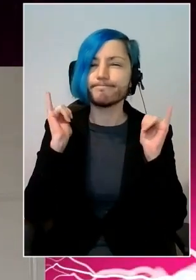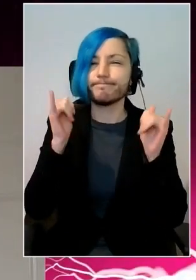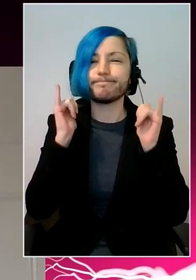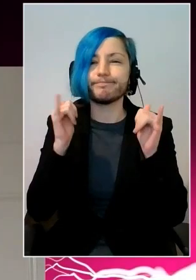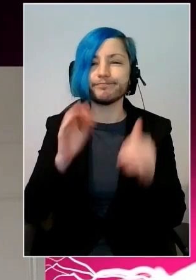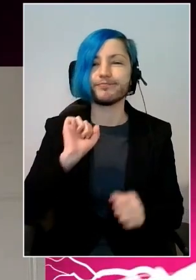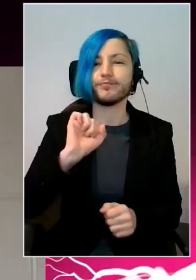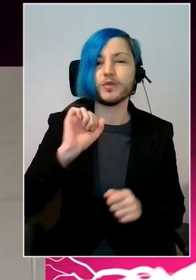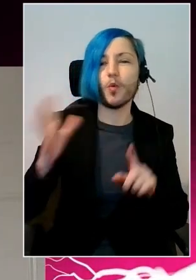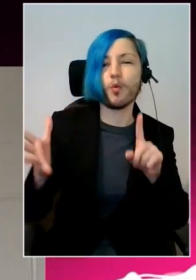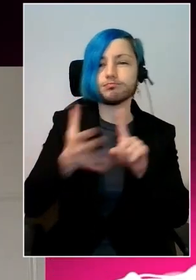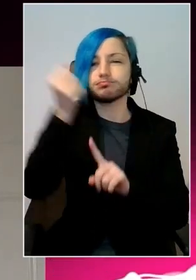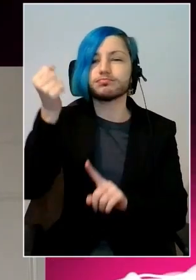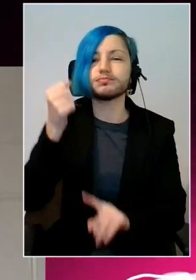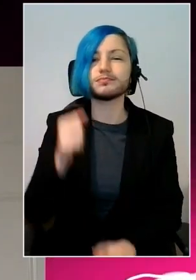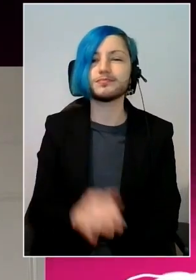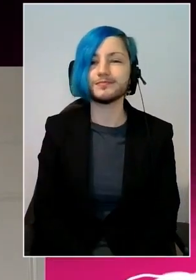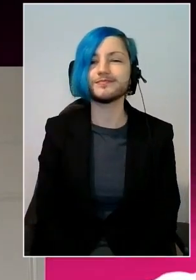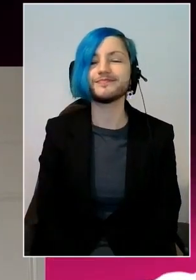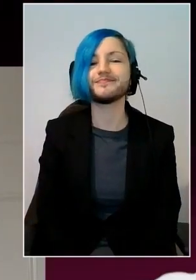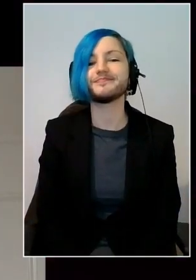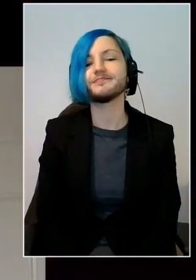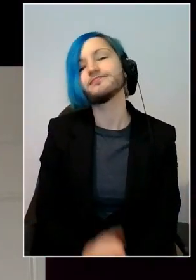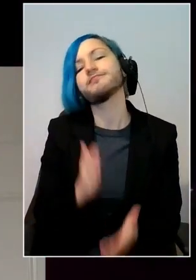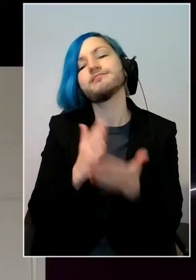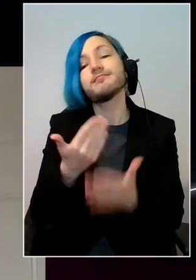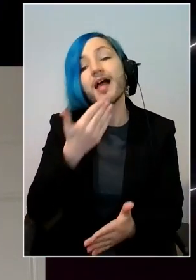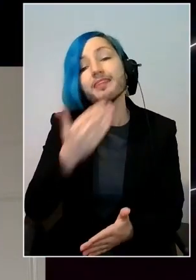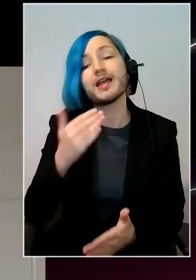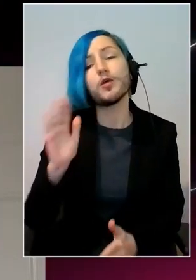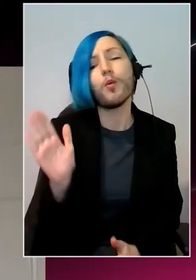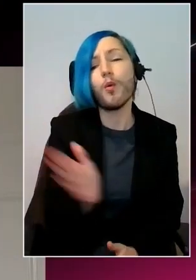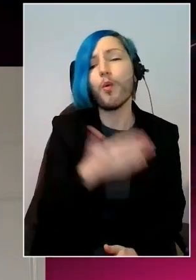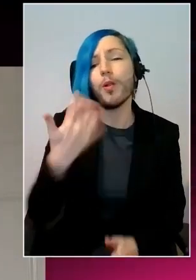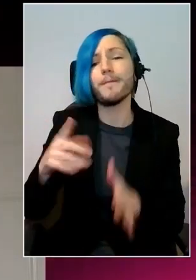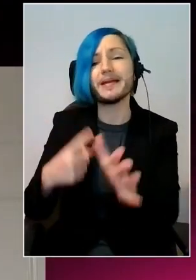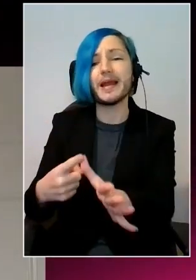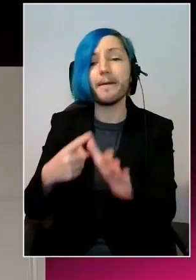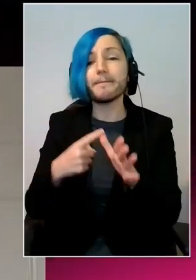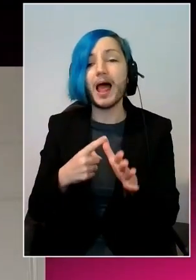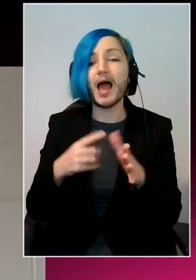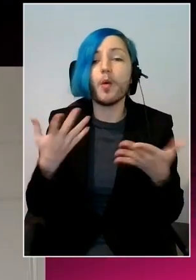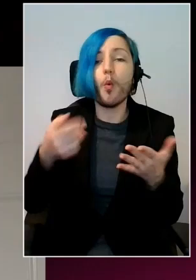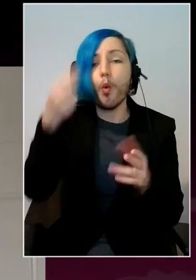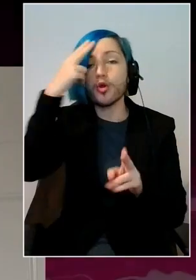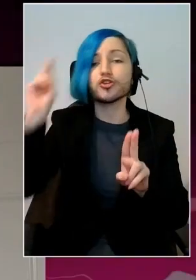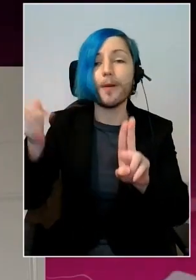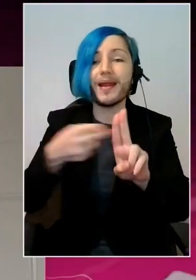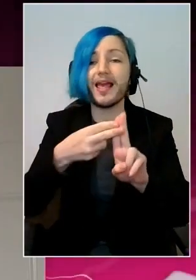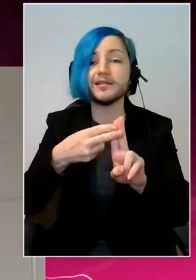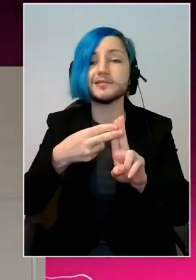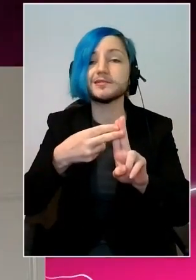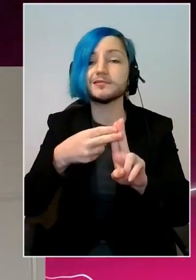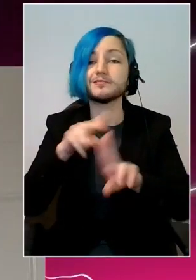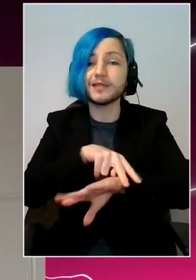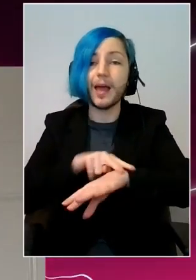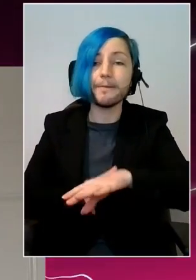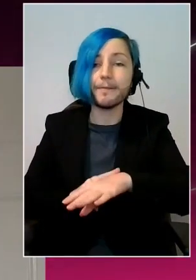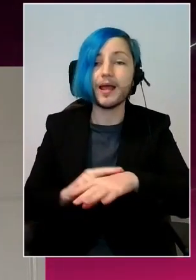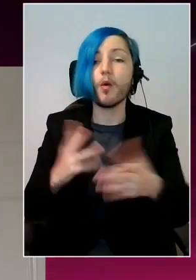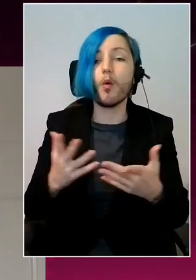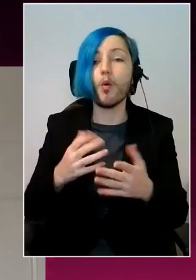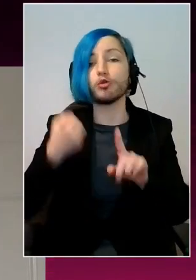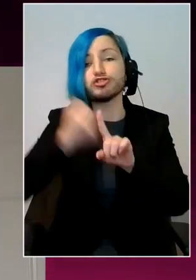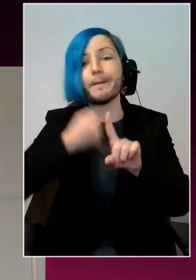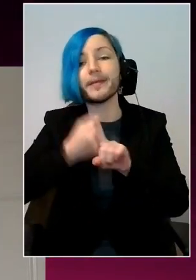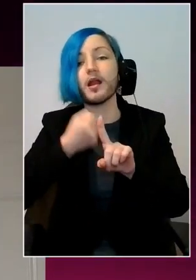achievements. So thank you to everyone who applied for the awards or nominated their fantastic apprentices and champions.